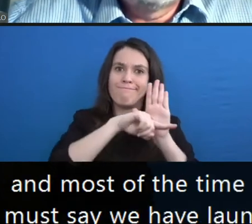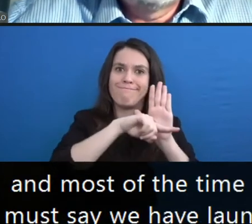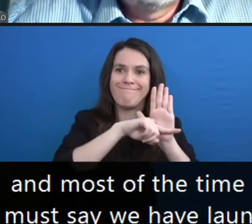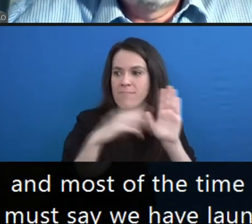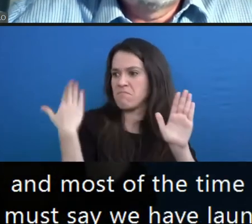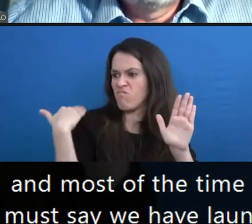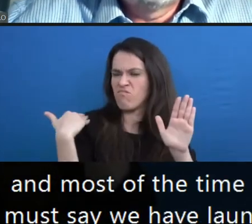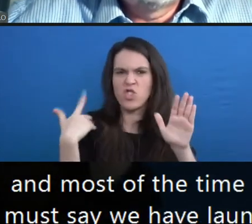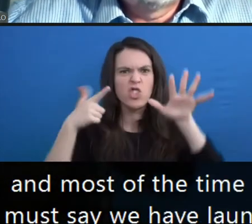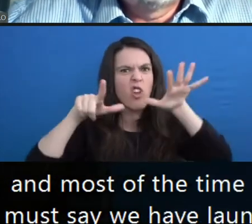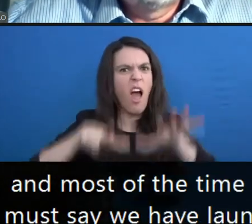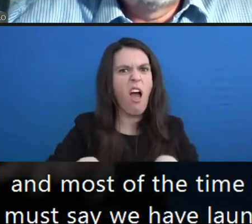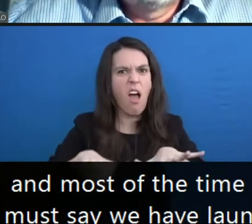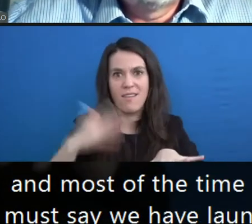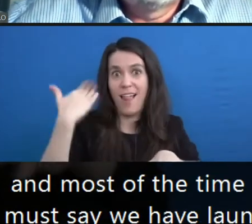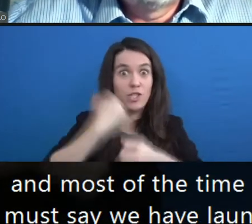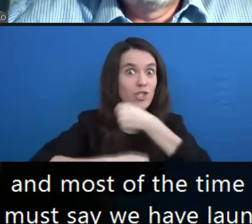last year. And ever since,